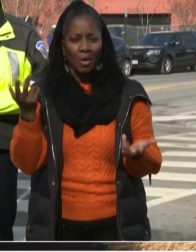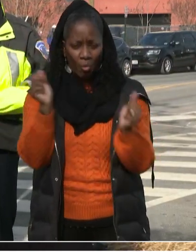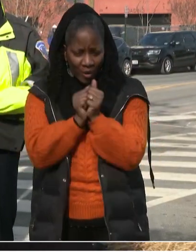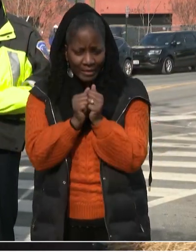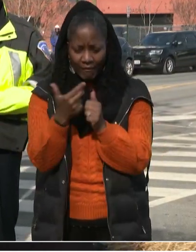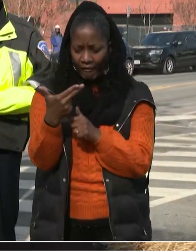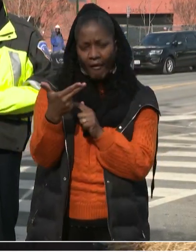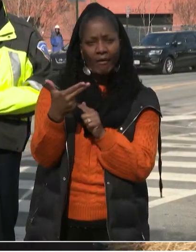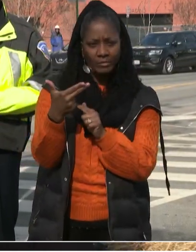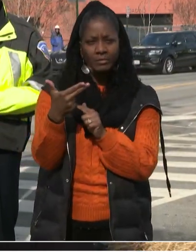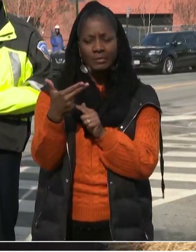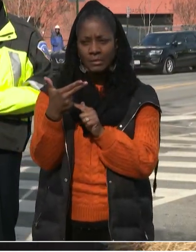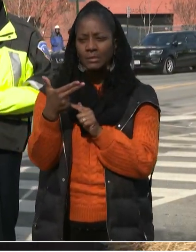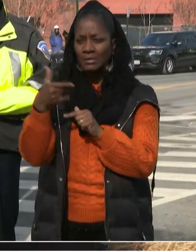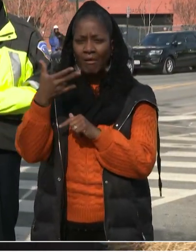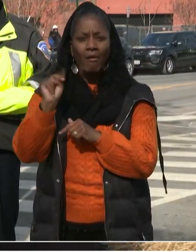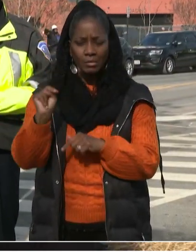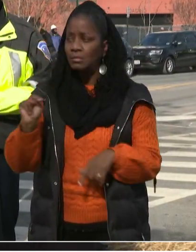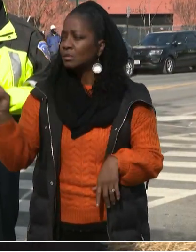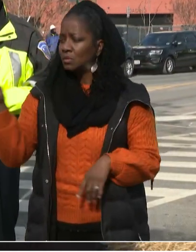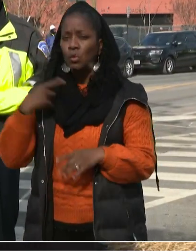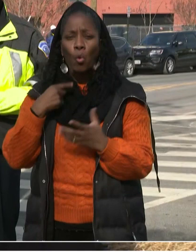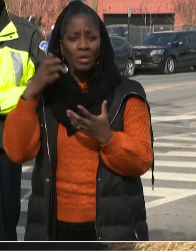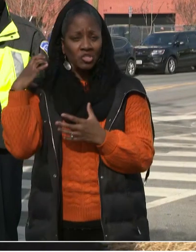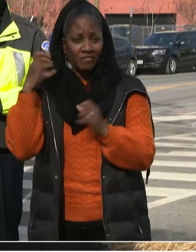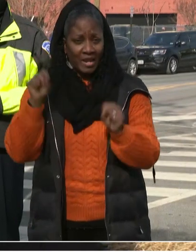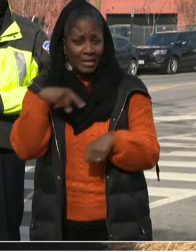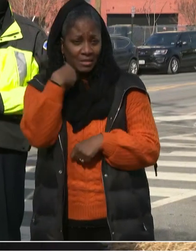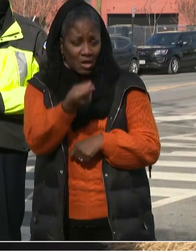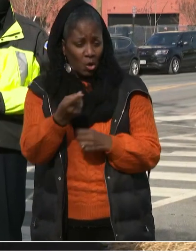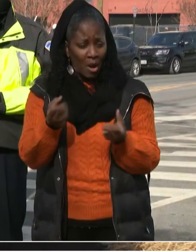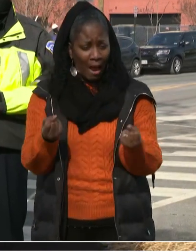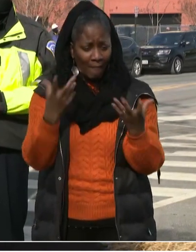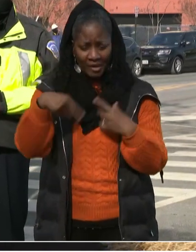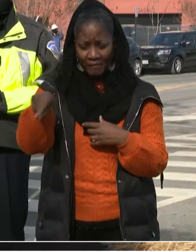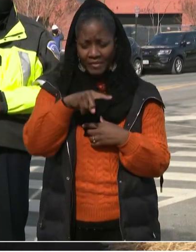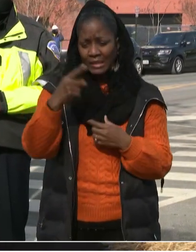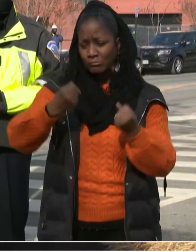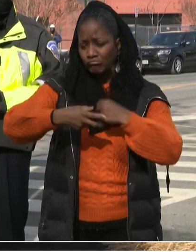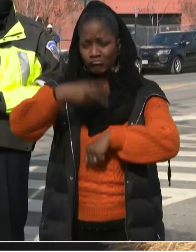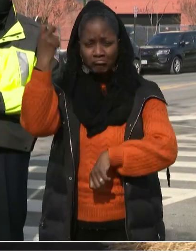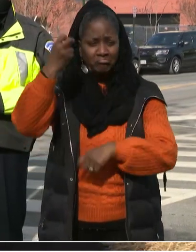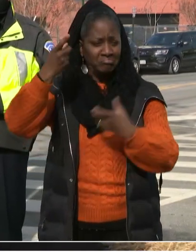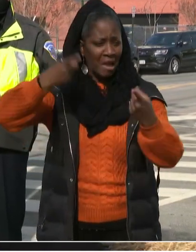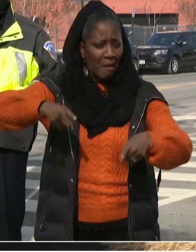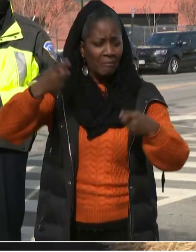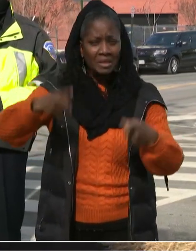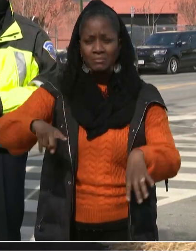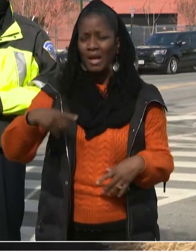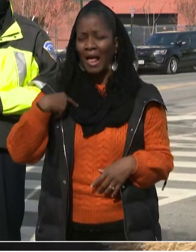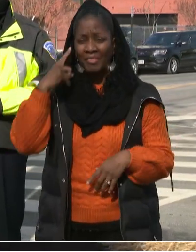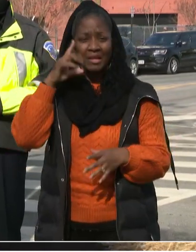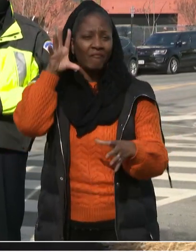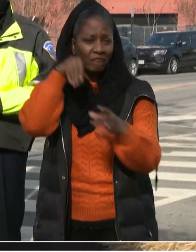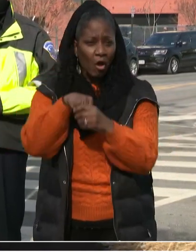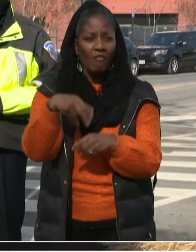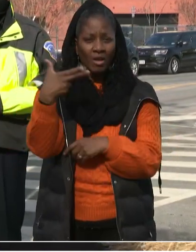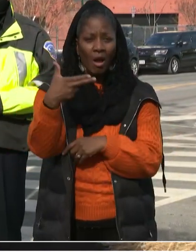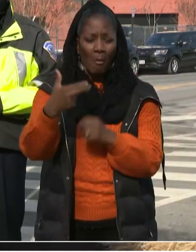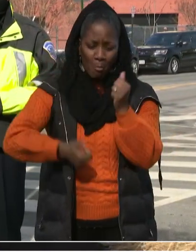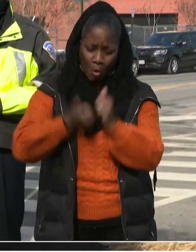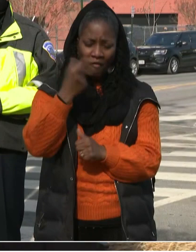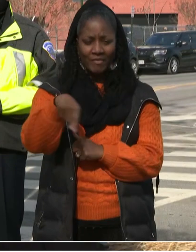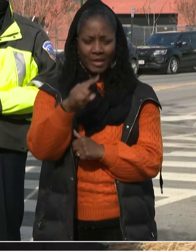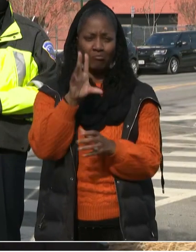guns. And the chief can tell you how many of these carjackings, I dare say probably the majority of them, involve a gun. So